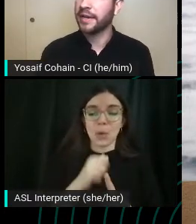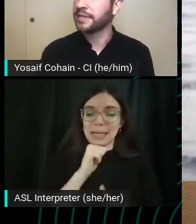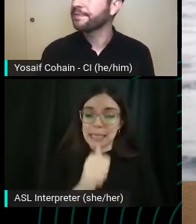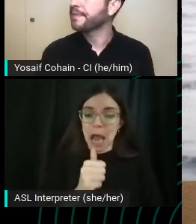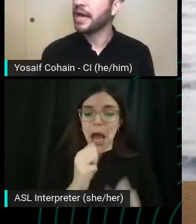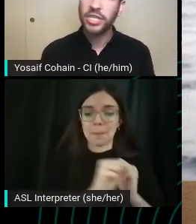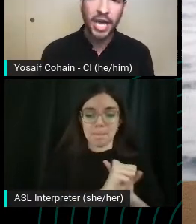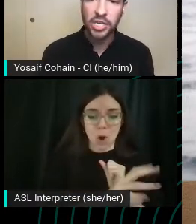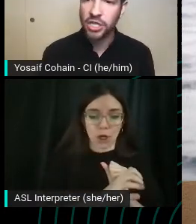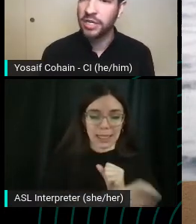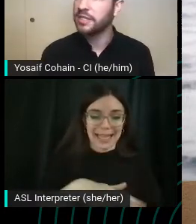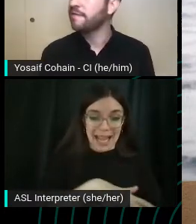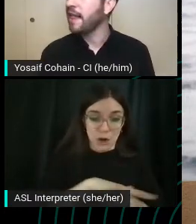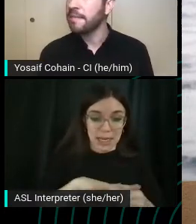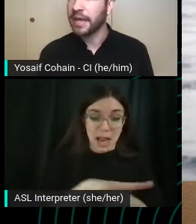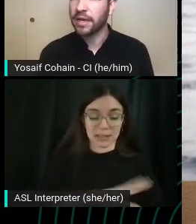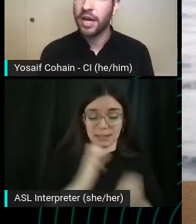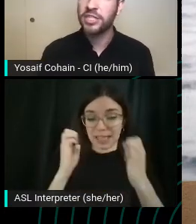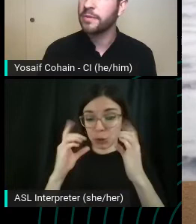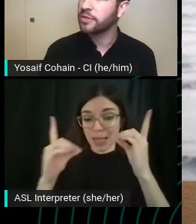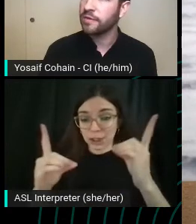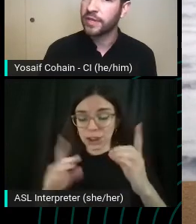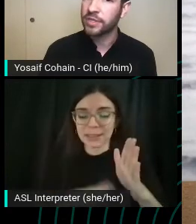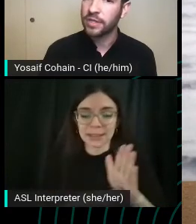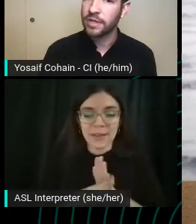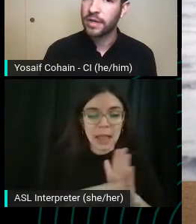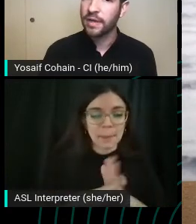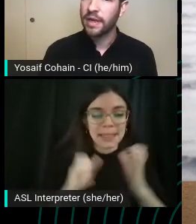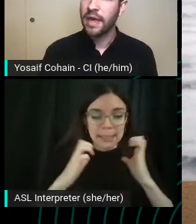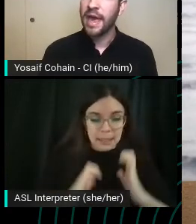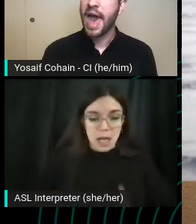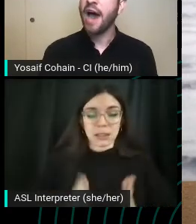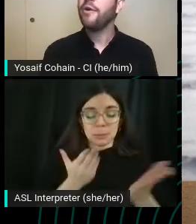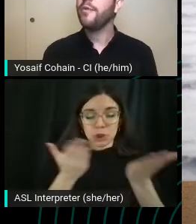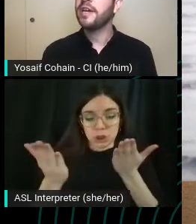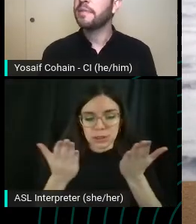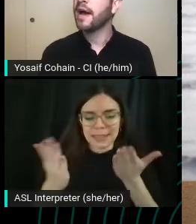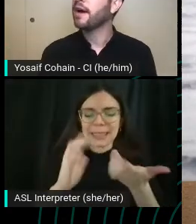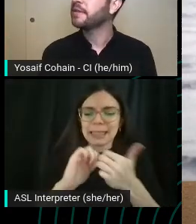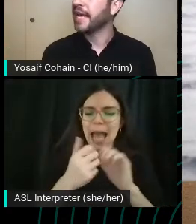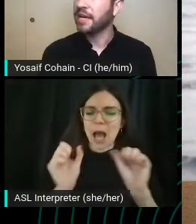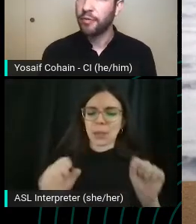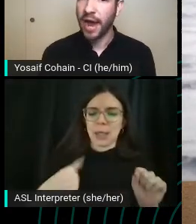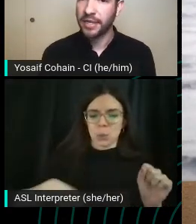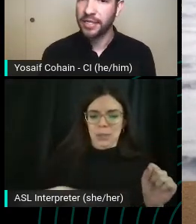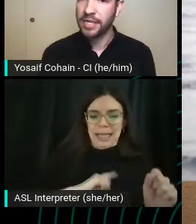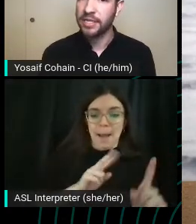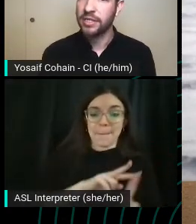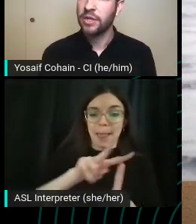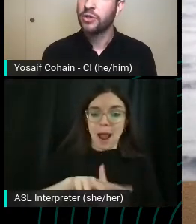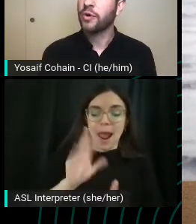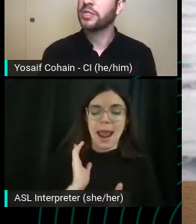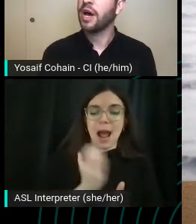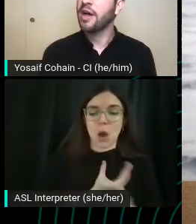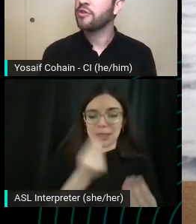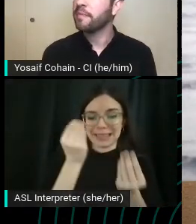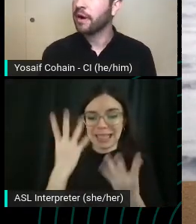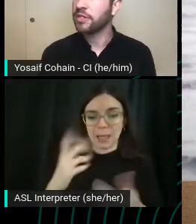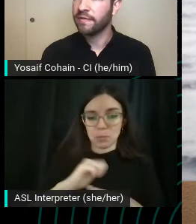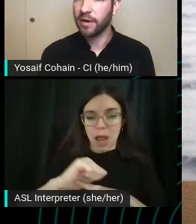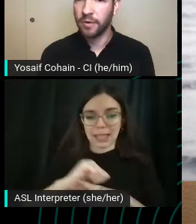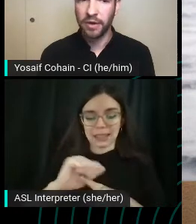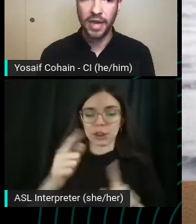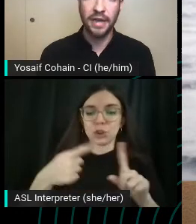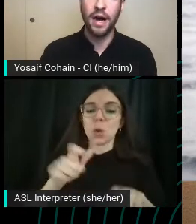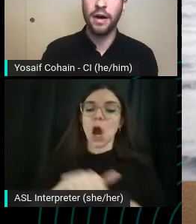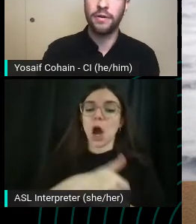related areas, education, development, customer service? How can we apply our data practices towards other parts